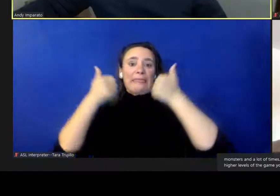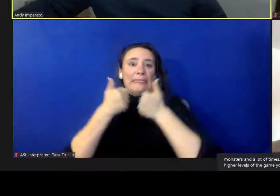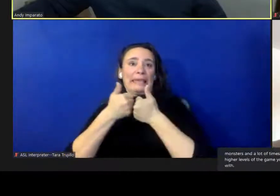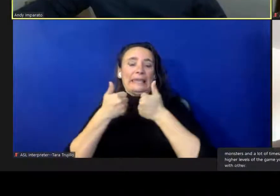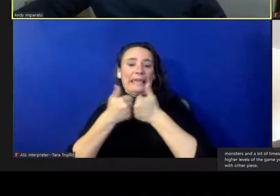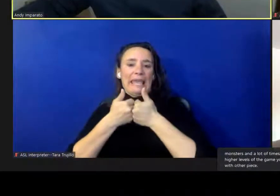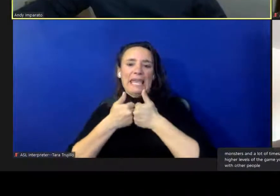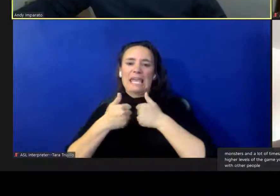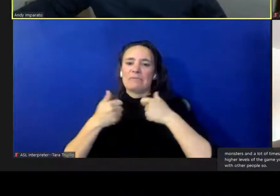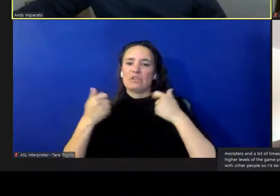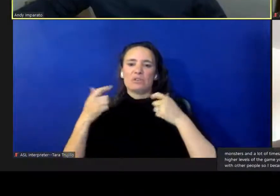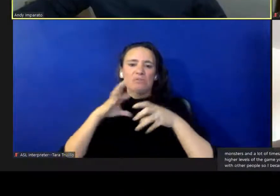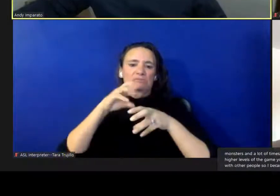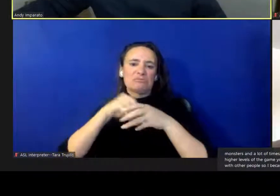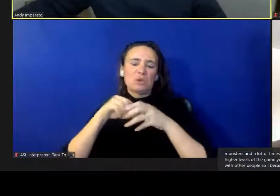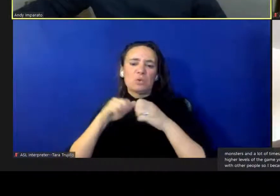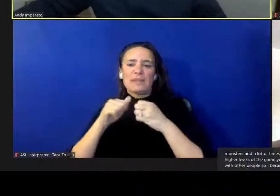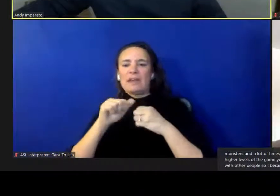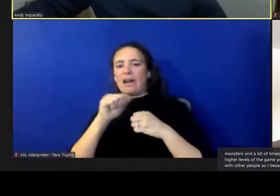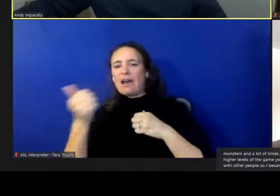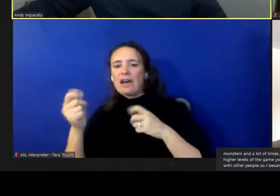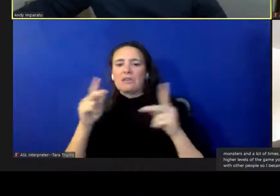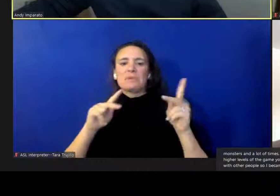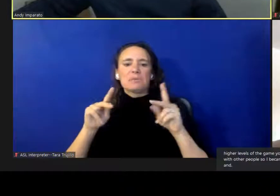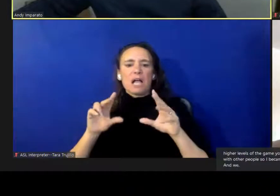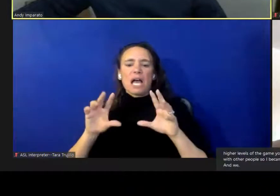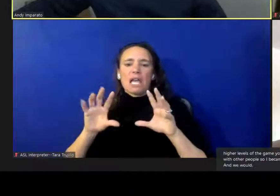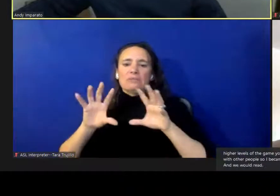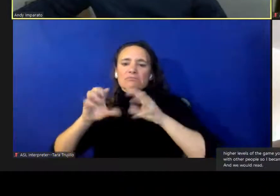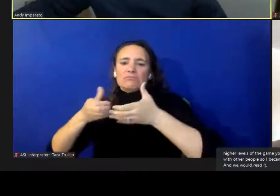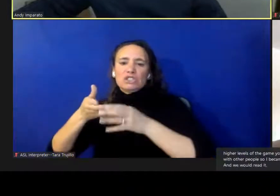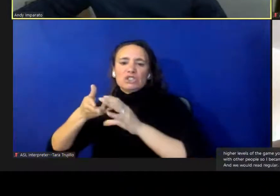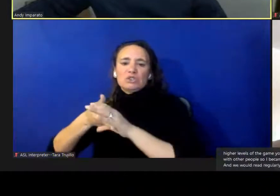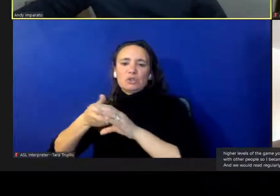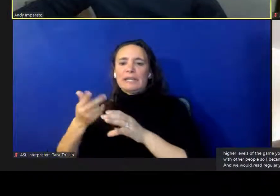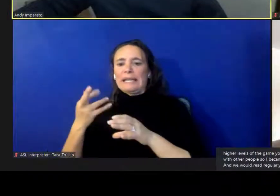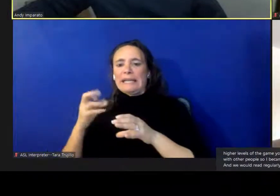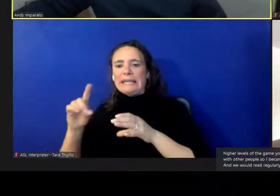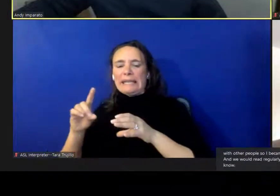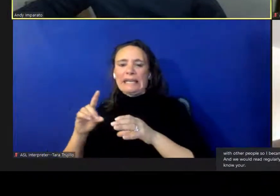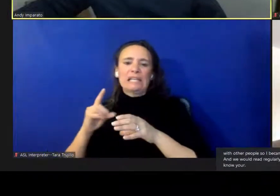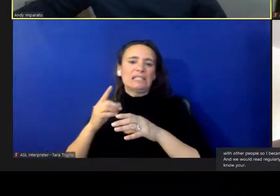other people. So I became part of a guild, and we would raid regularly, and you get to know your